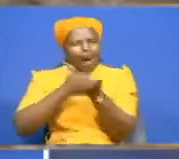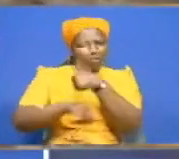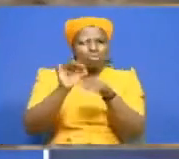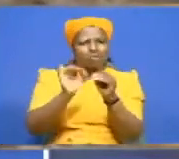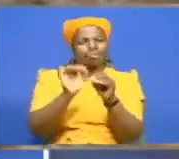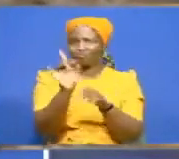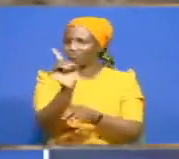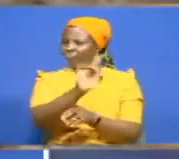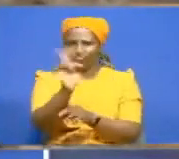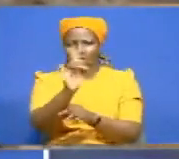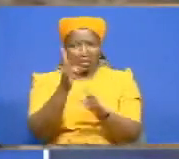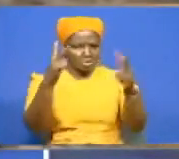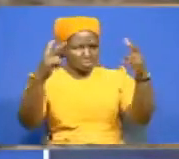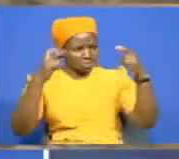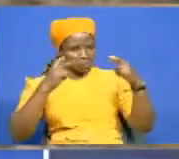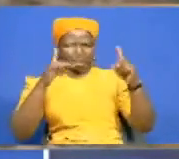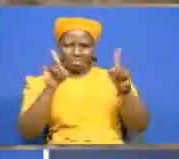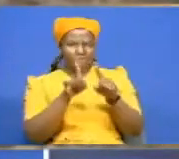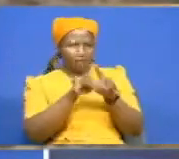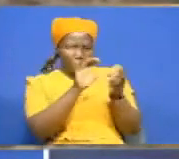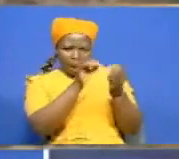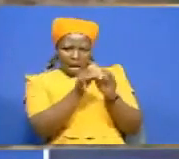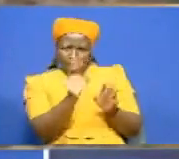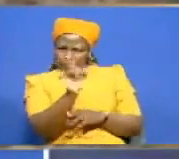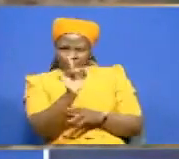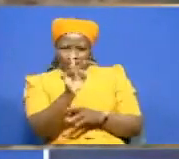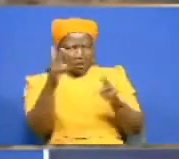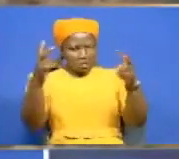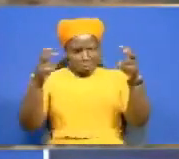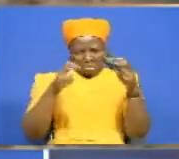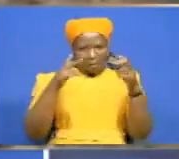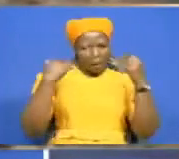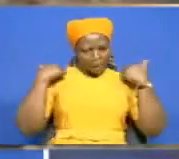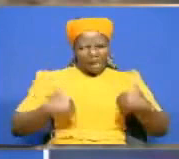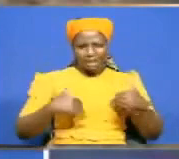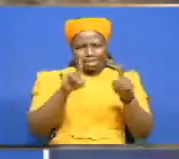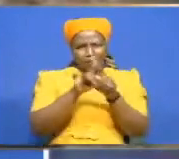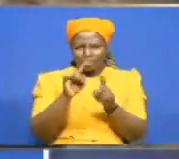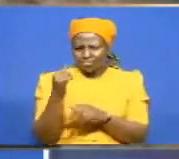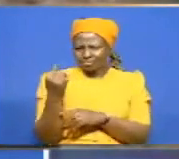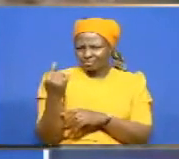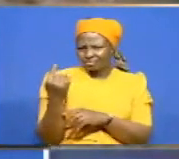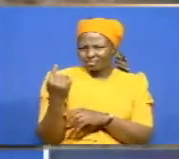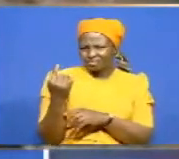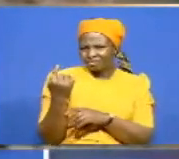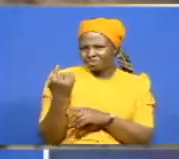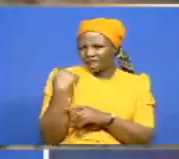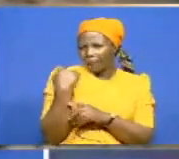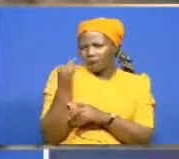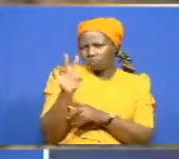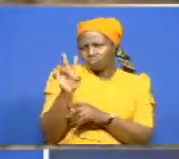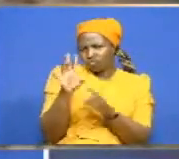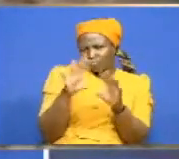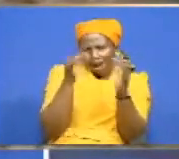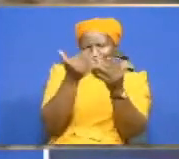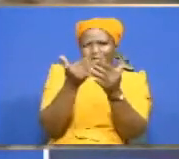me as a number. Don't look at me like I'm a second-class human